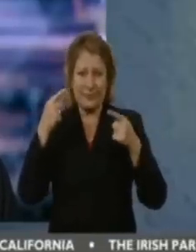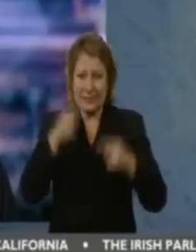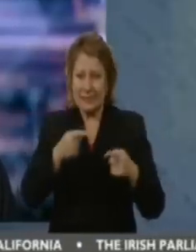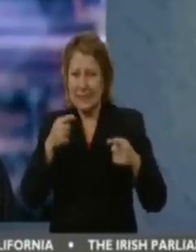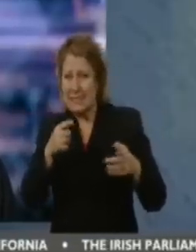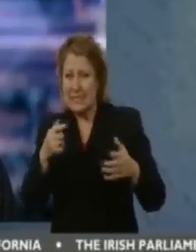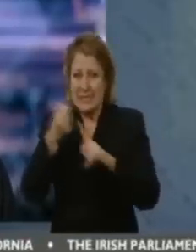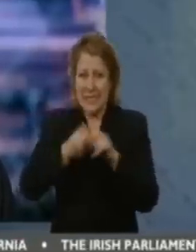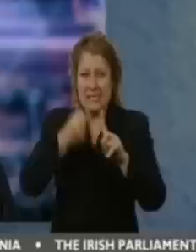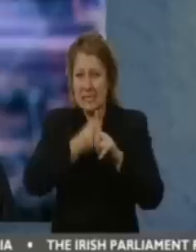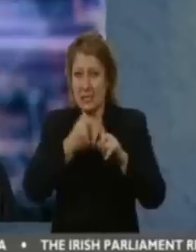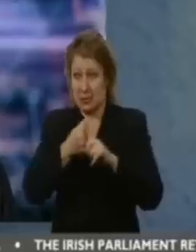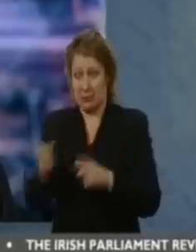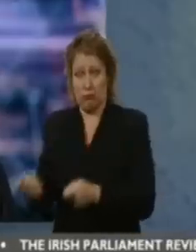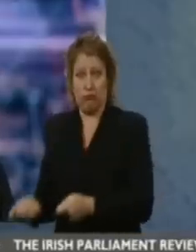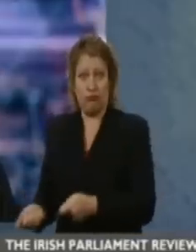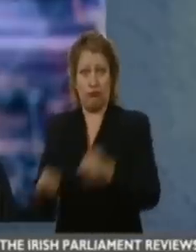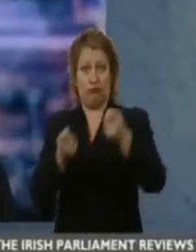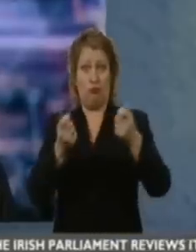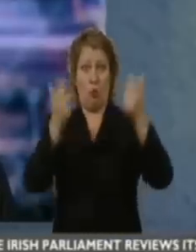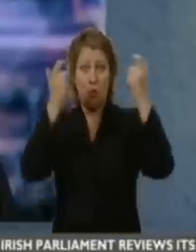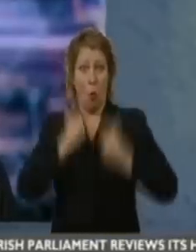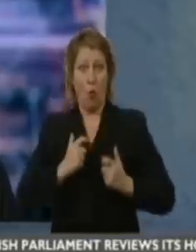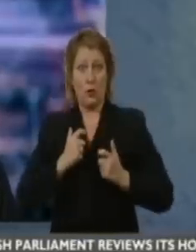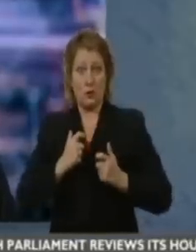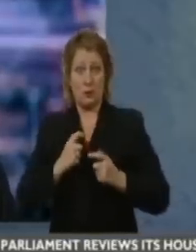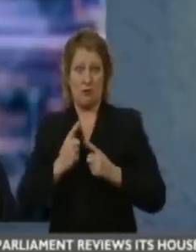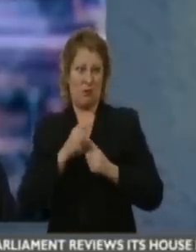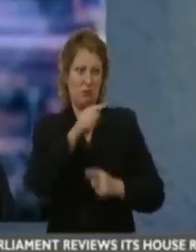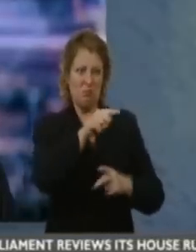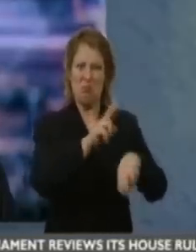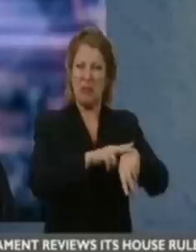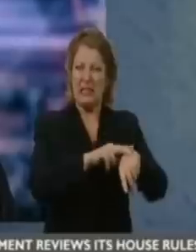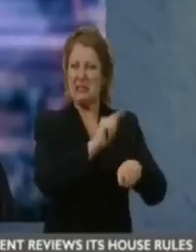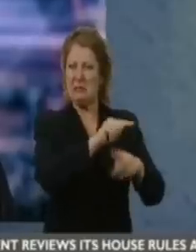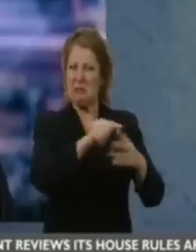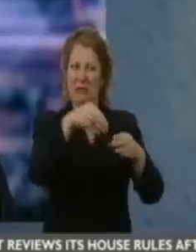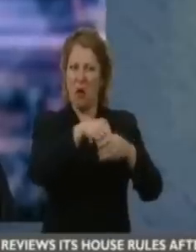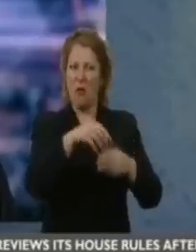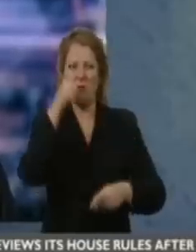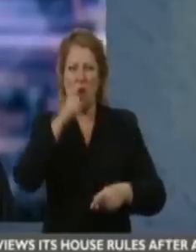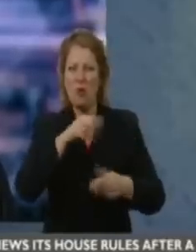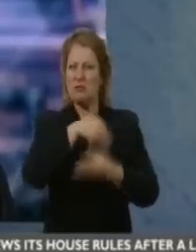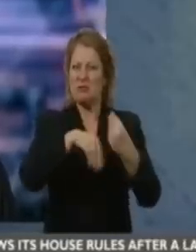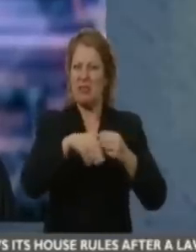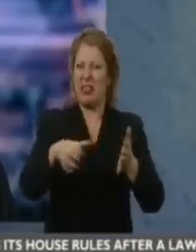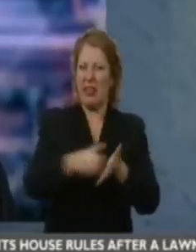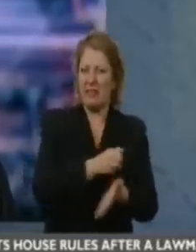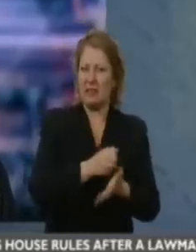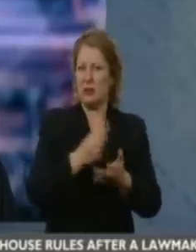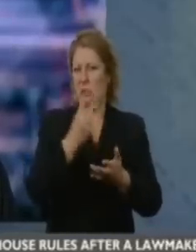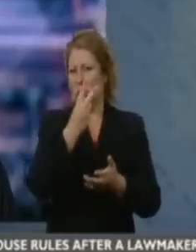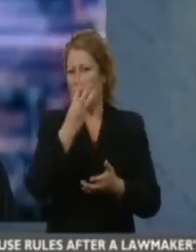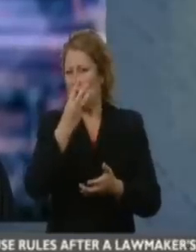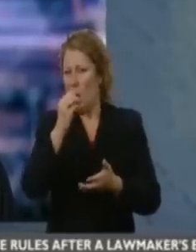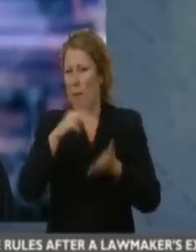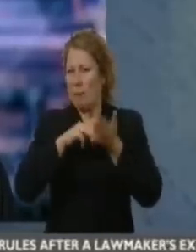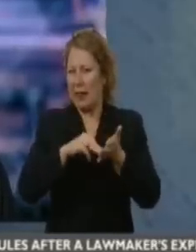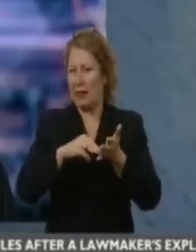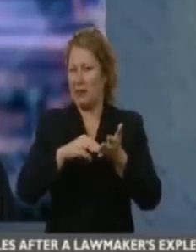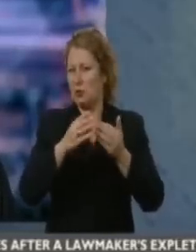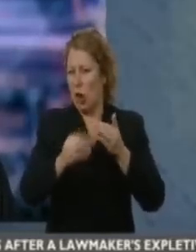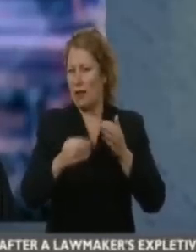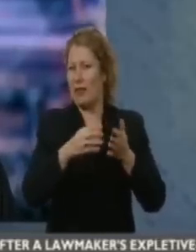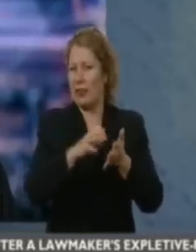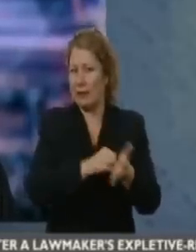to the court about the police officers involved in the fraud and involved in the $230 million tax theft. If Sergei was... allegations, it has